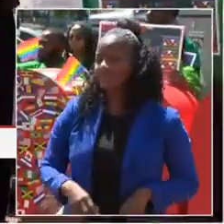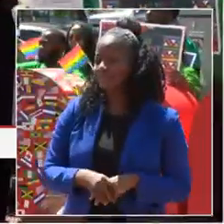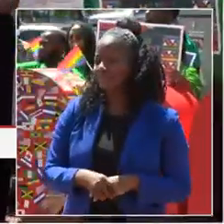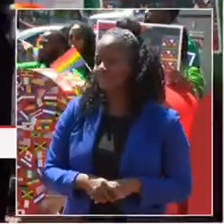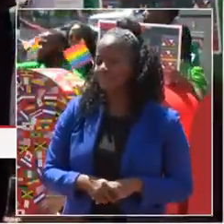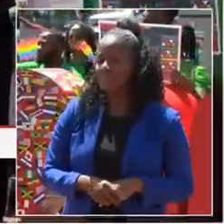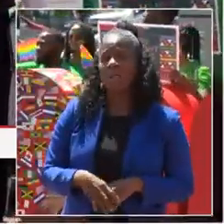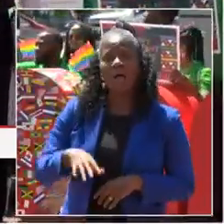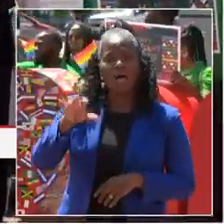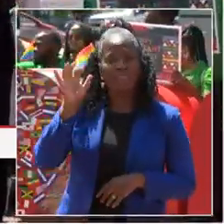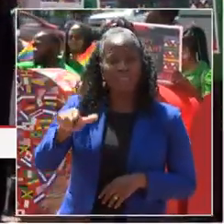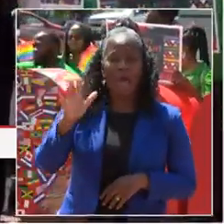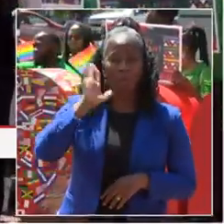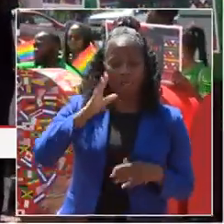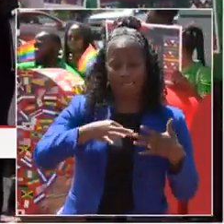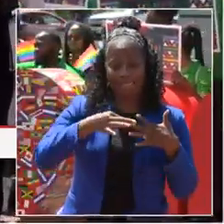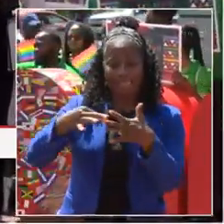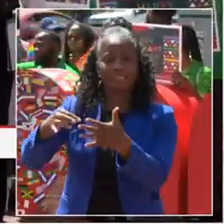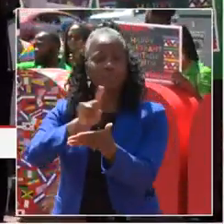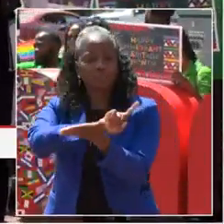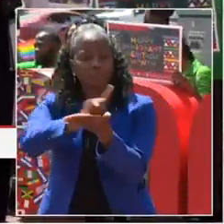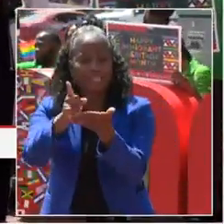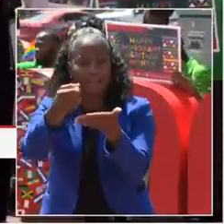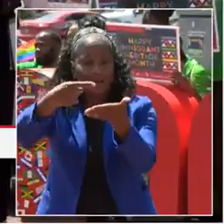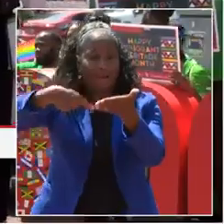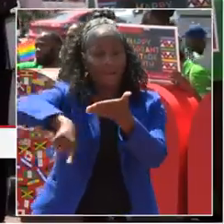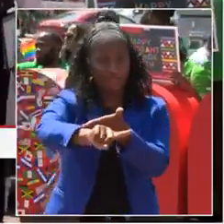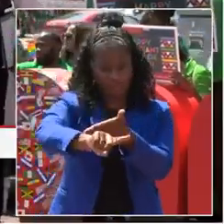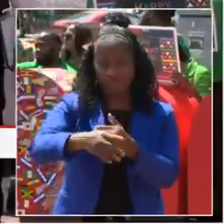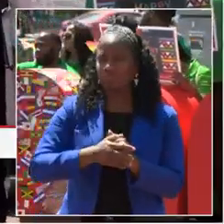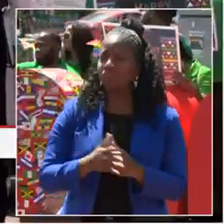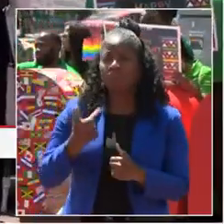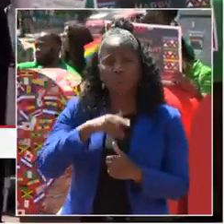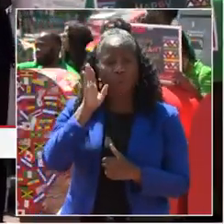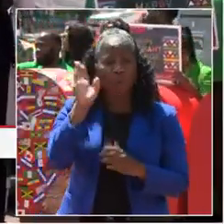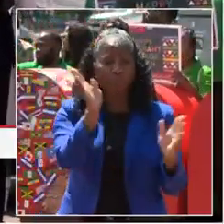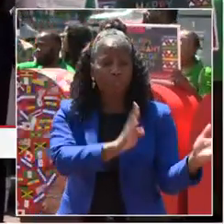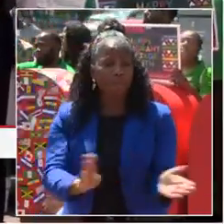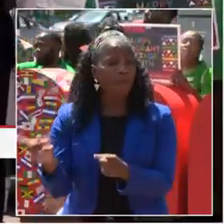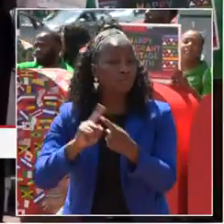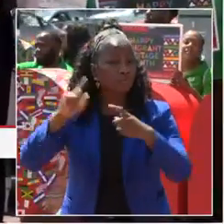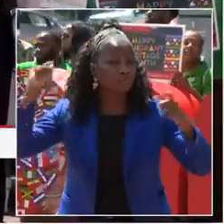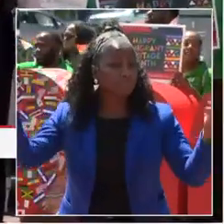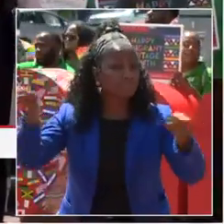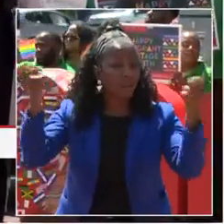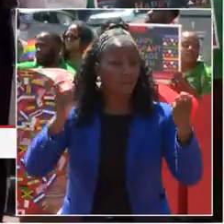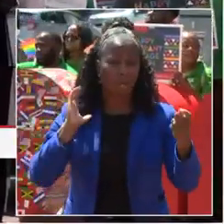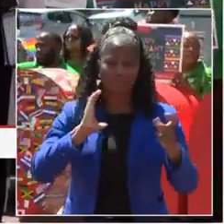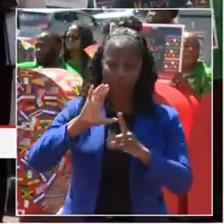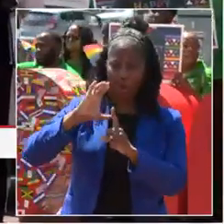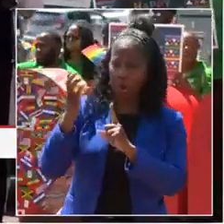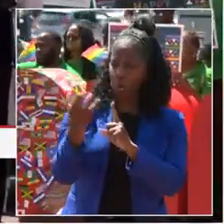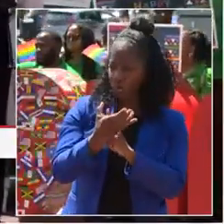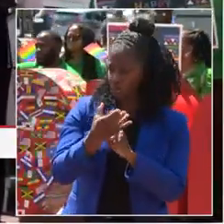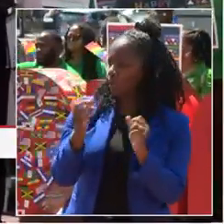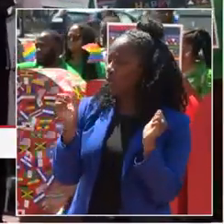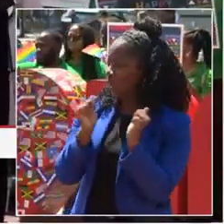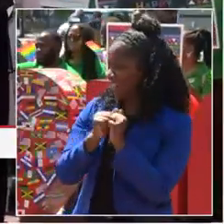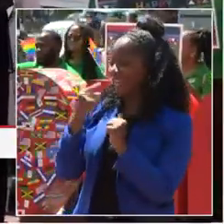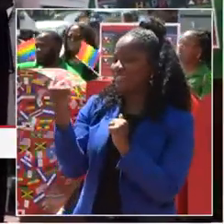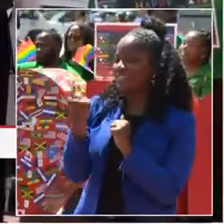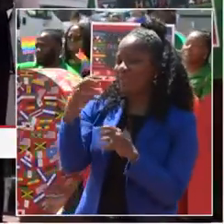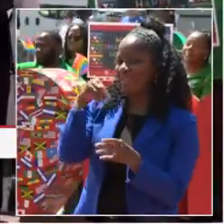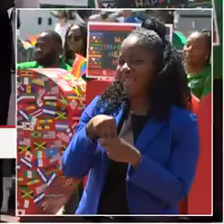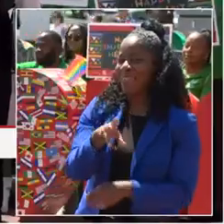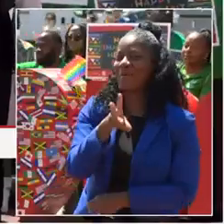And that will lead us into a week where we are preparing to celebrate the culture with Something in